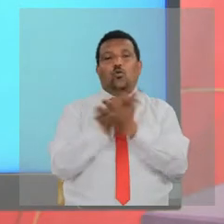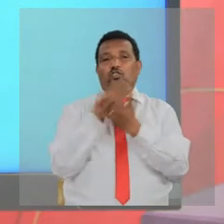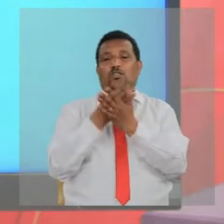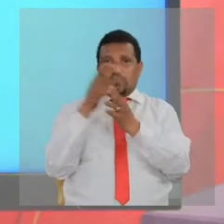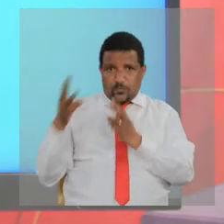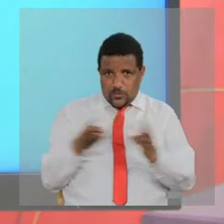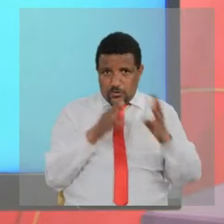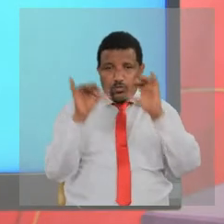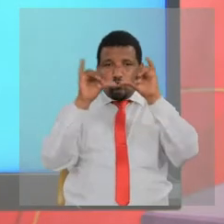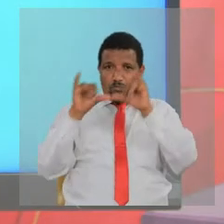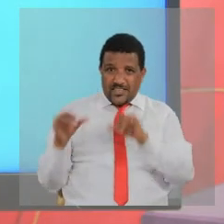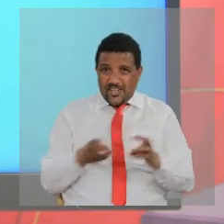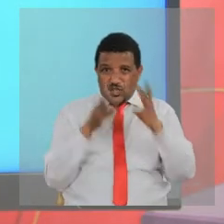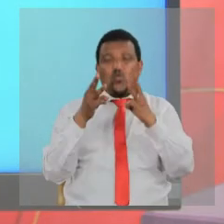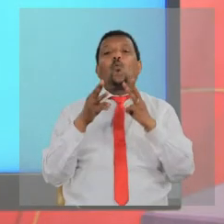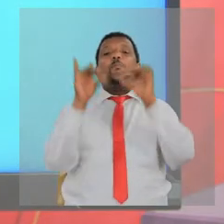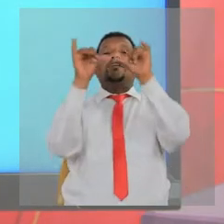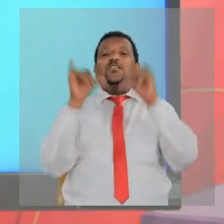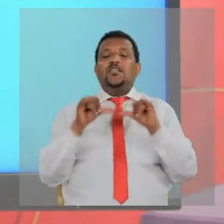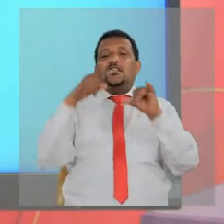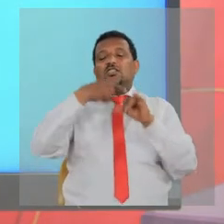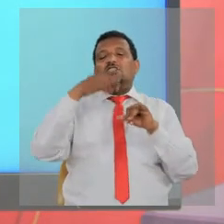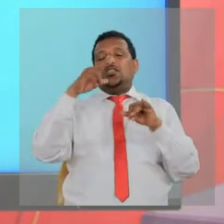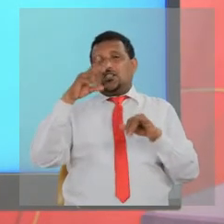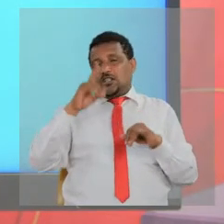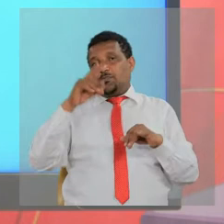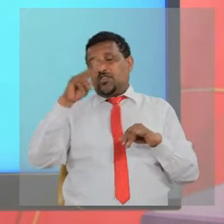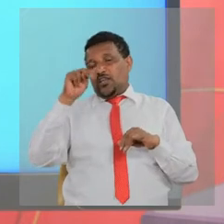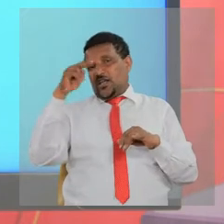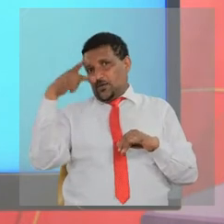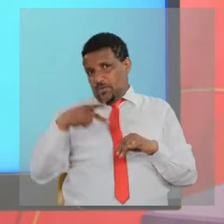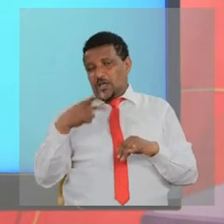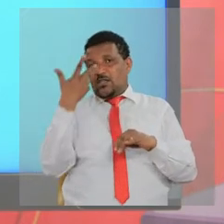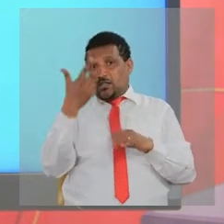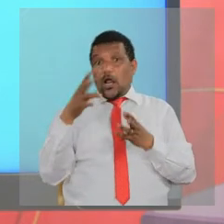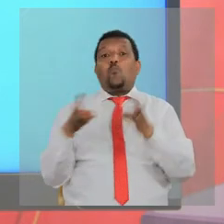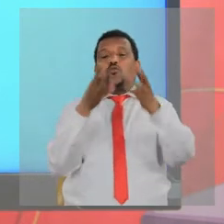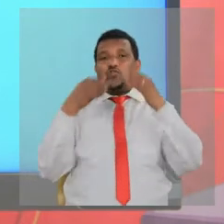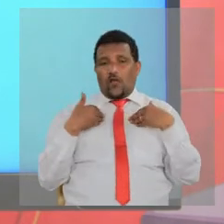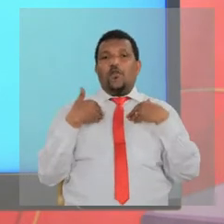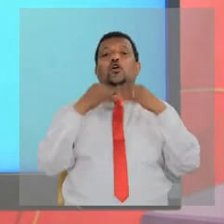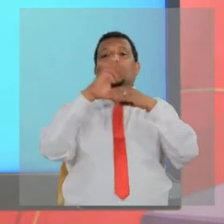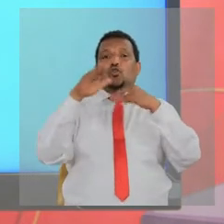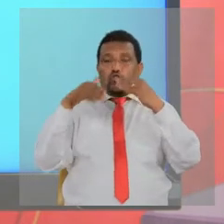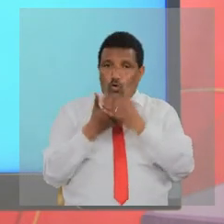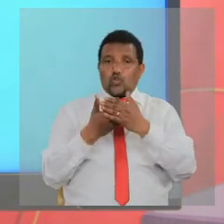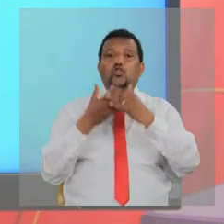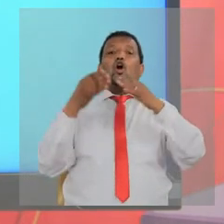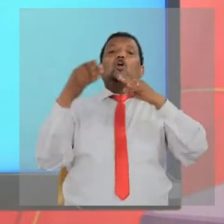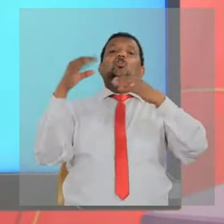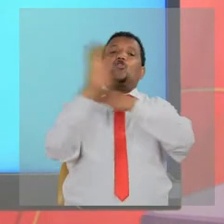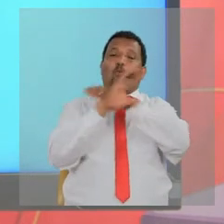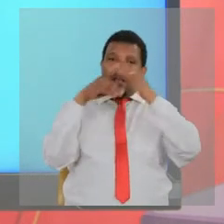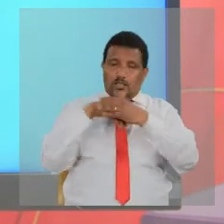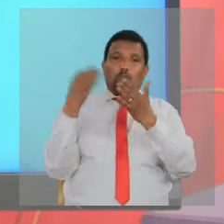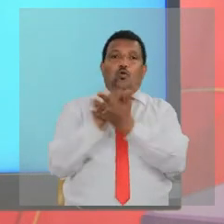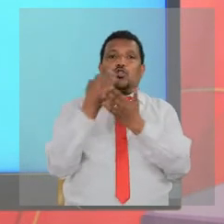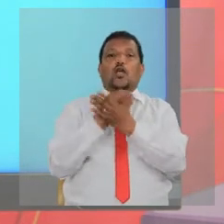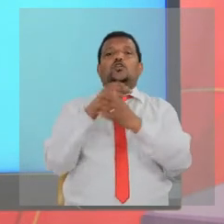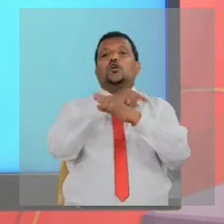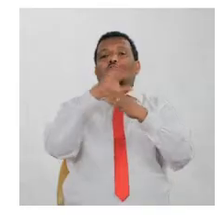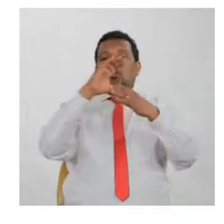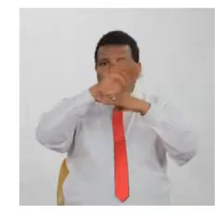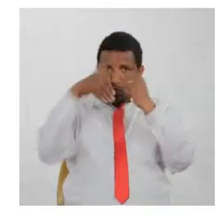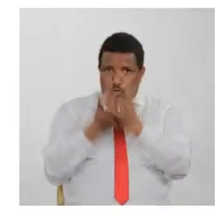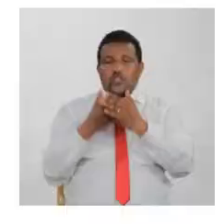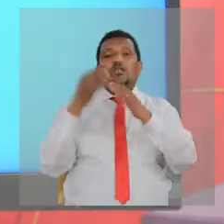of measuring GDP and GNP. There are three approaches of measuring GDP, gross domestic product, and GNP, gross national